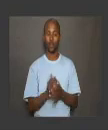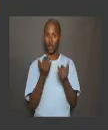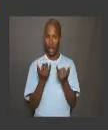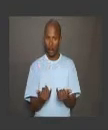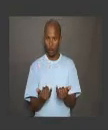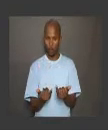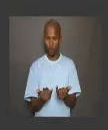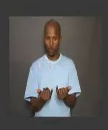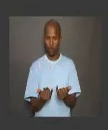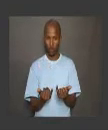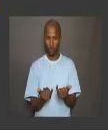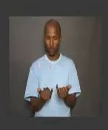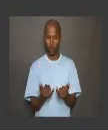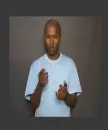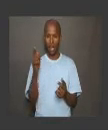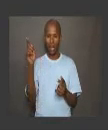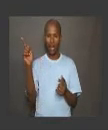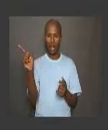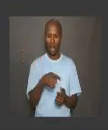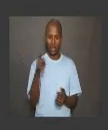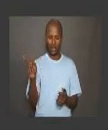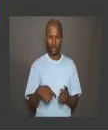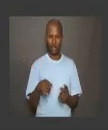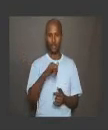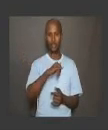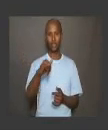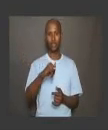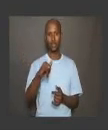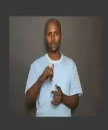Now we can cancel like terms.